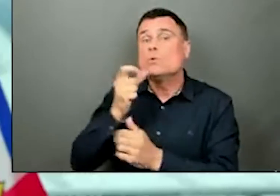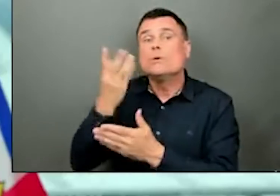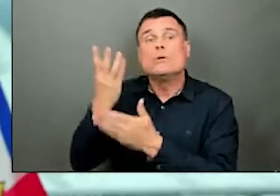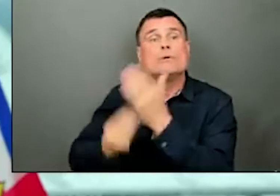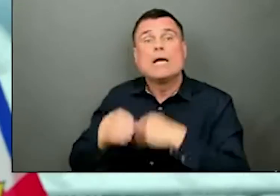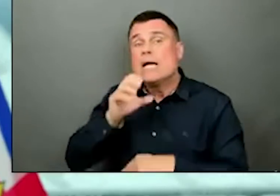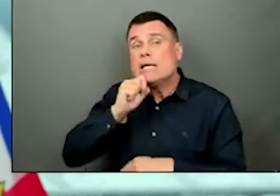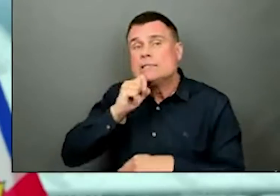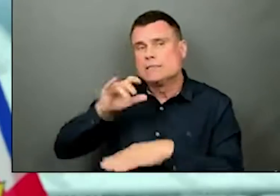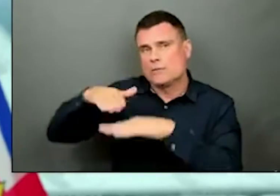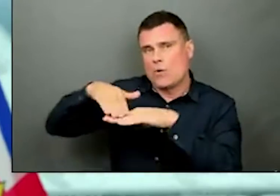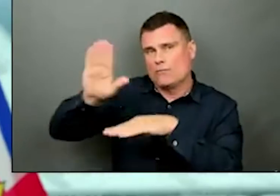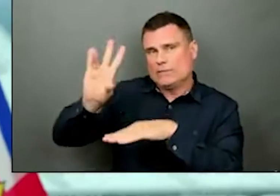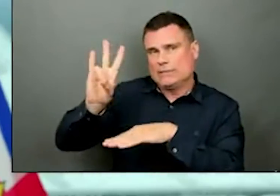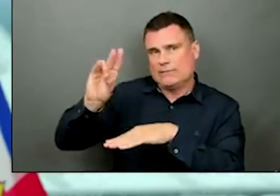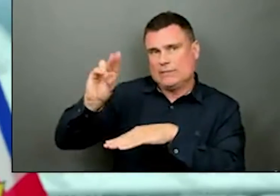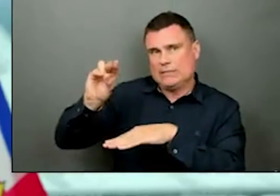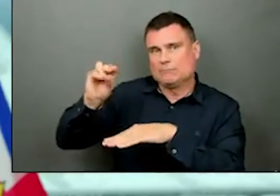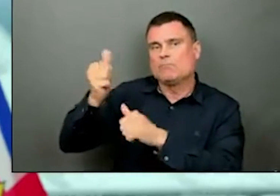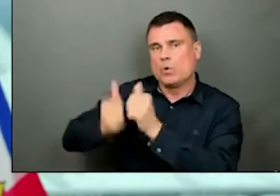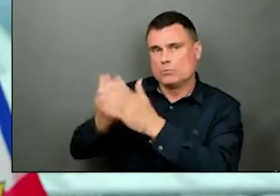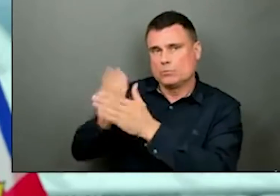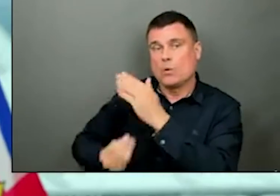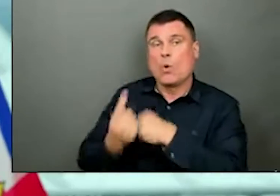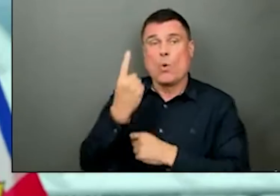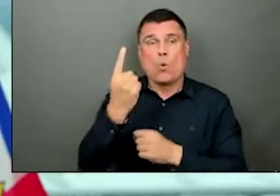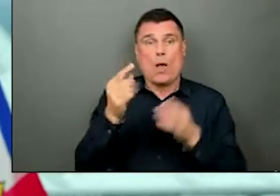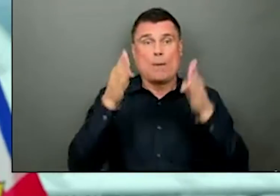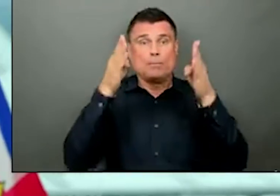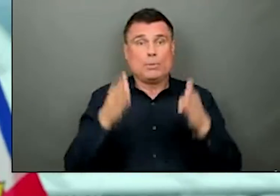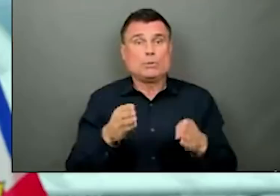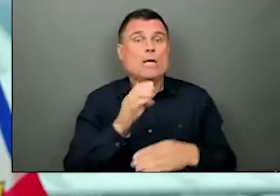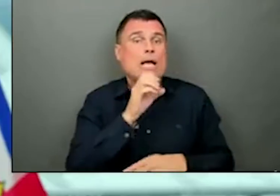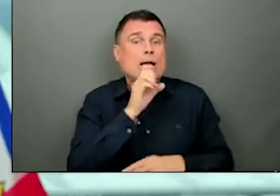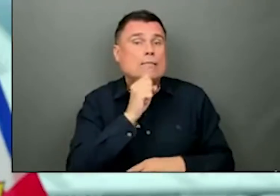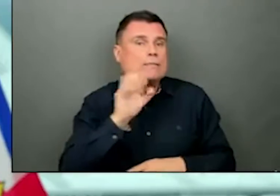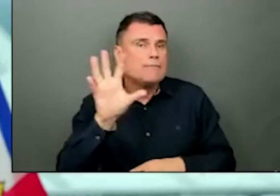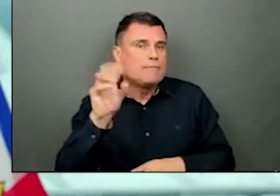of these deaths occurred in hospitals.